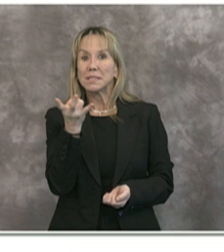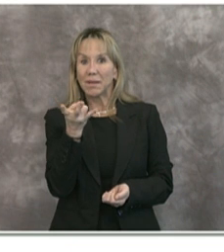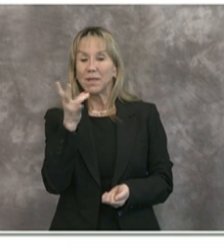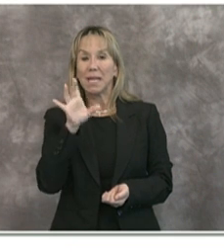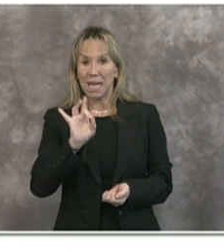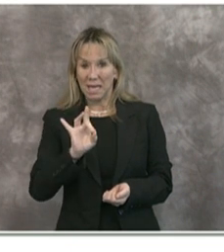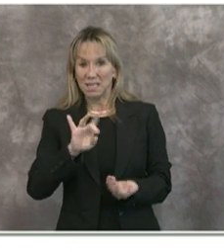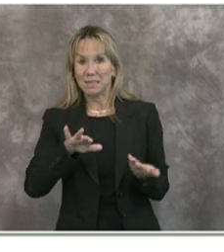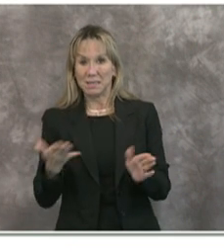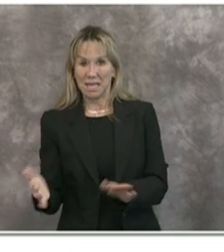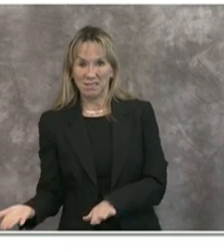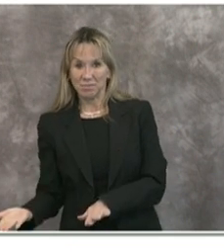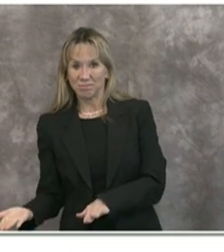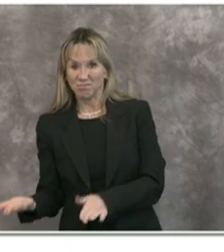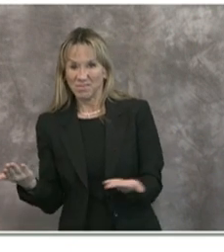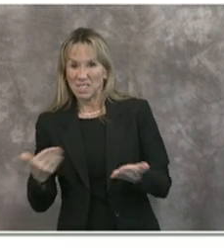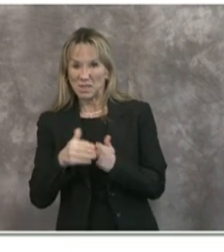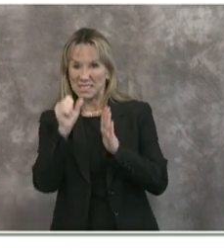2,278 deaths.